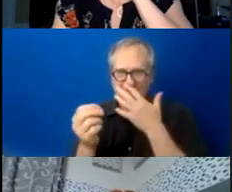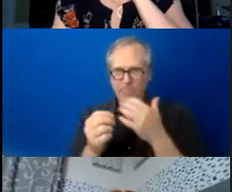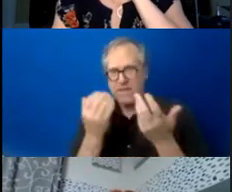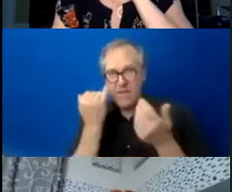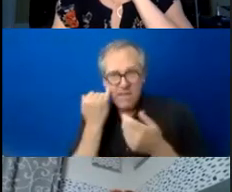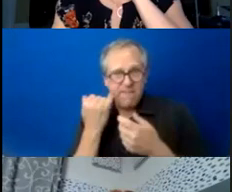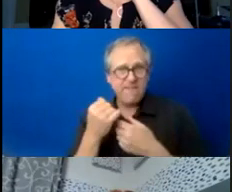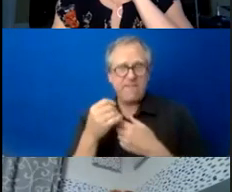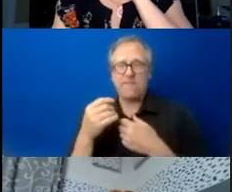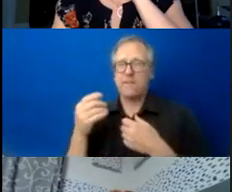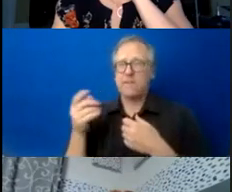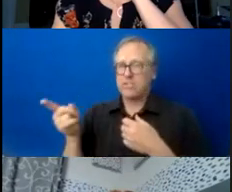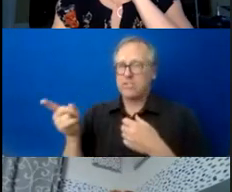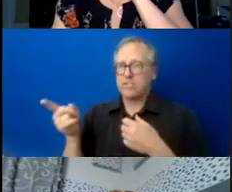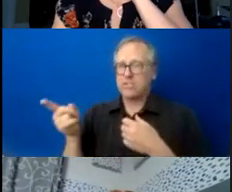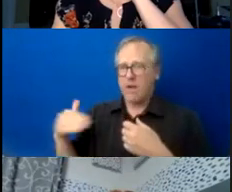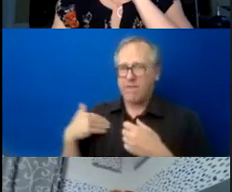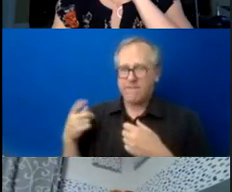child is on,